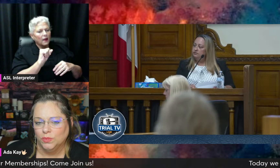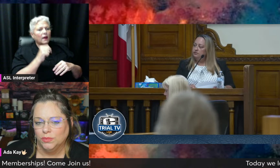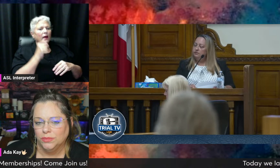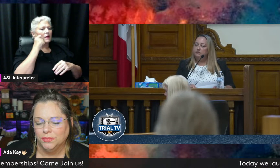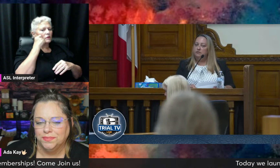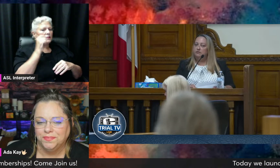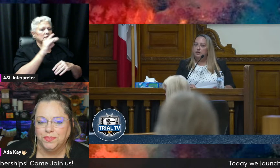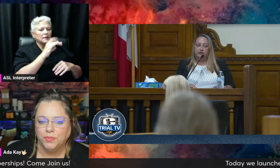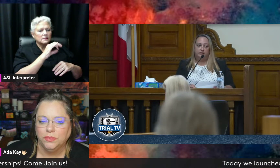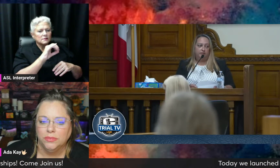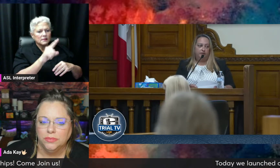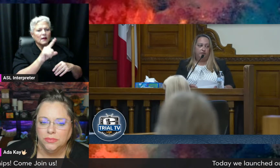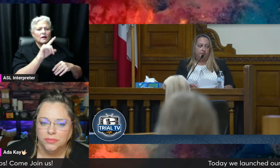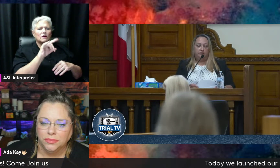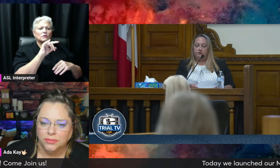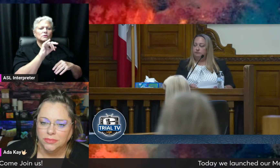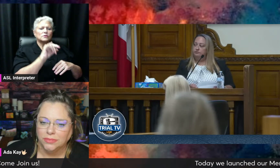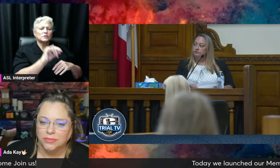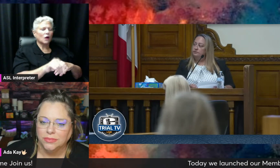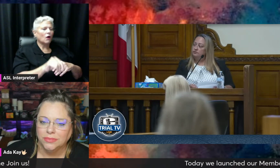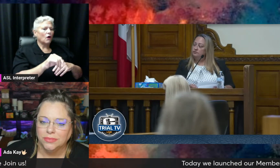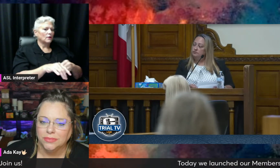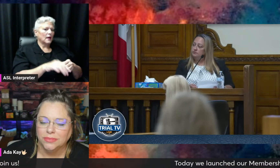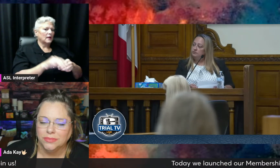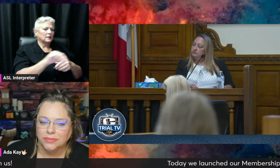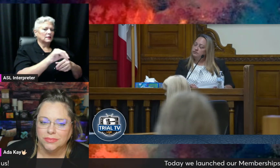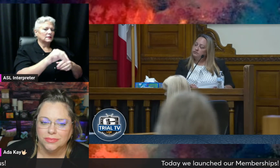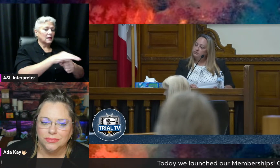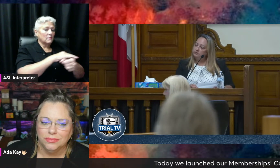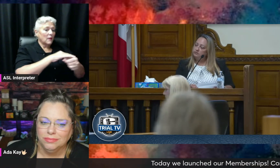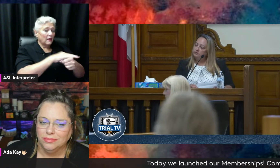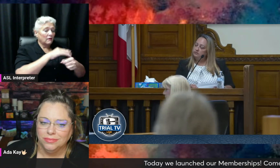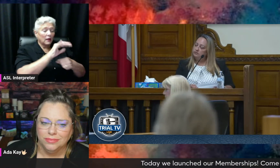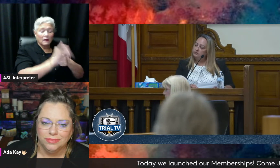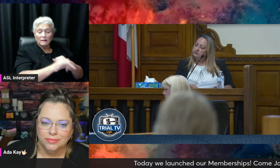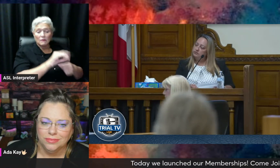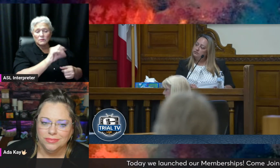swabbed? That cannot be determined.